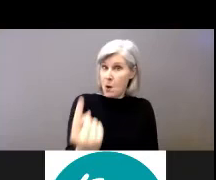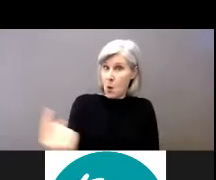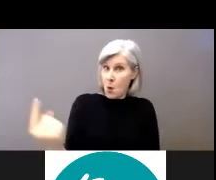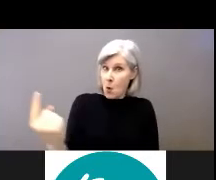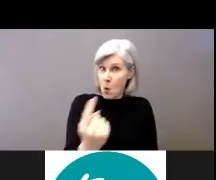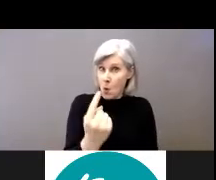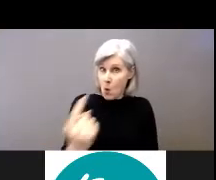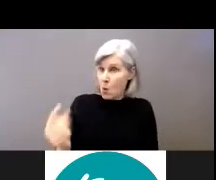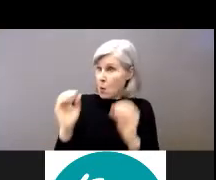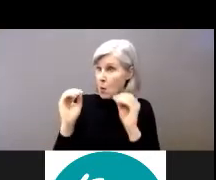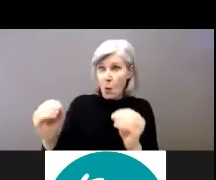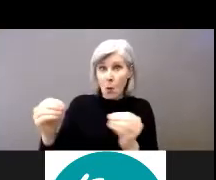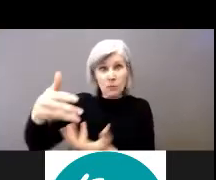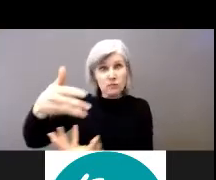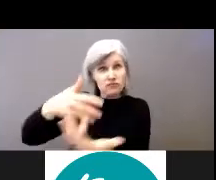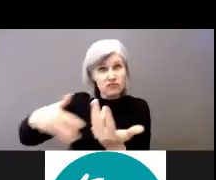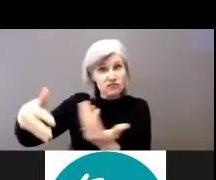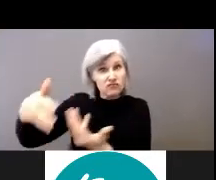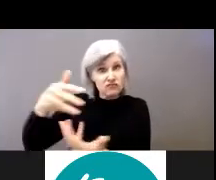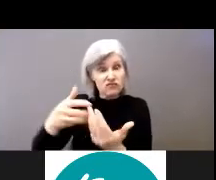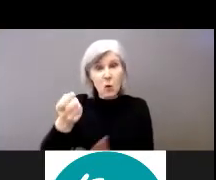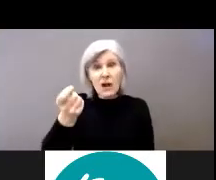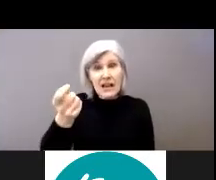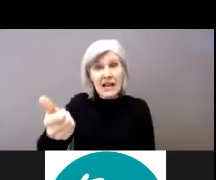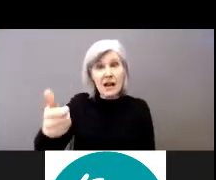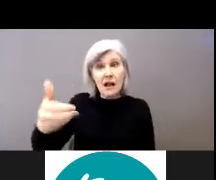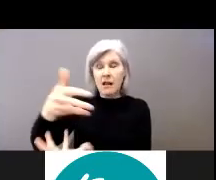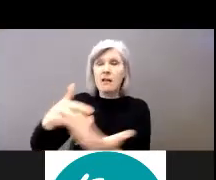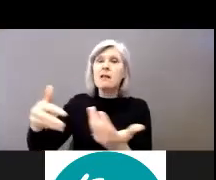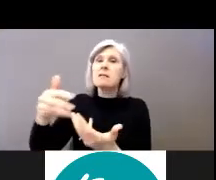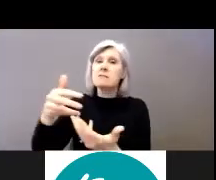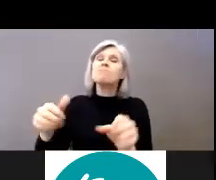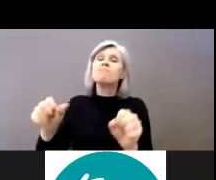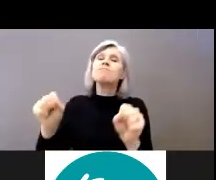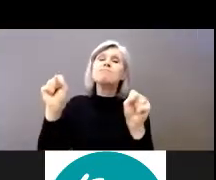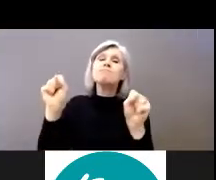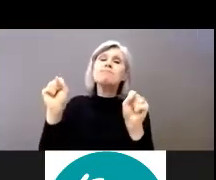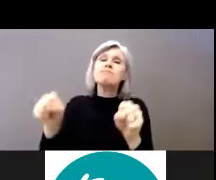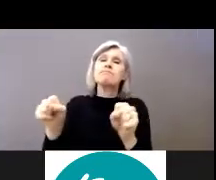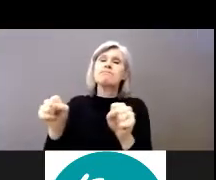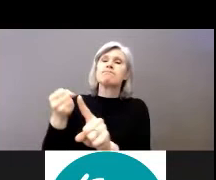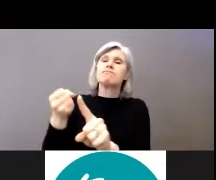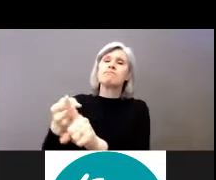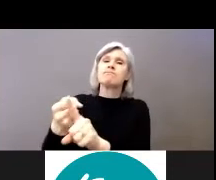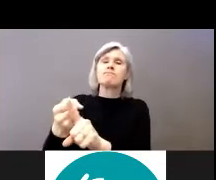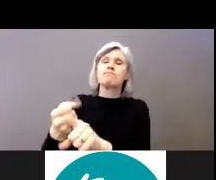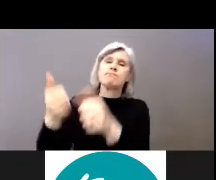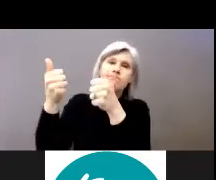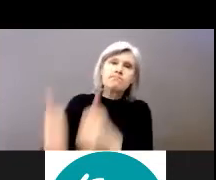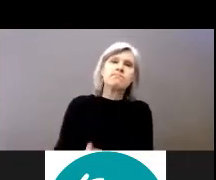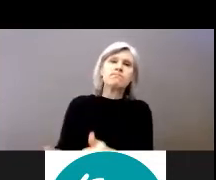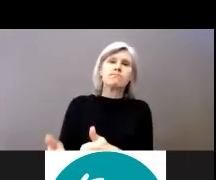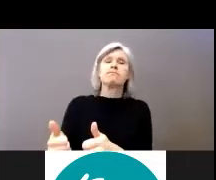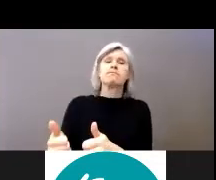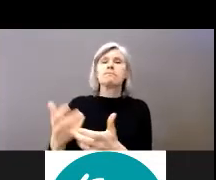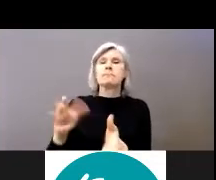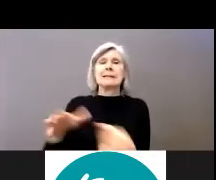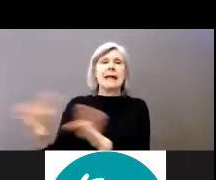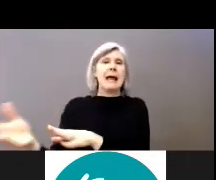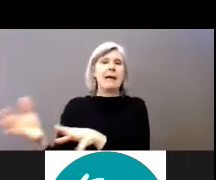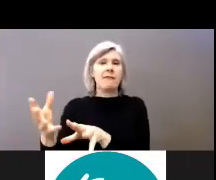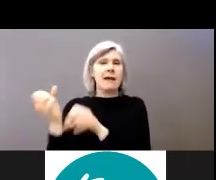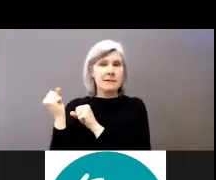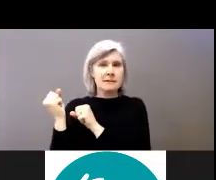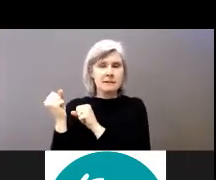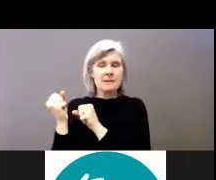talk about that for a much longer time, but it does affect your mortality as well. So there's a double pandemic